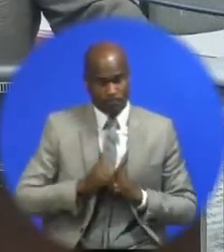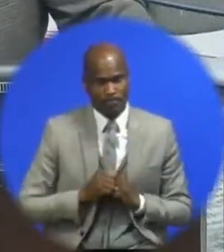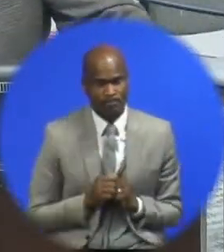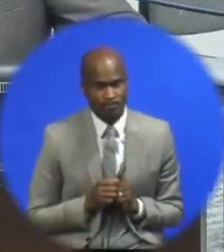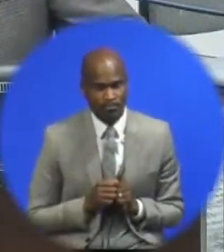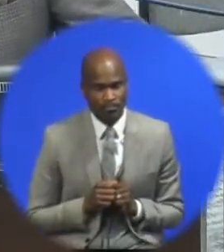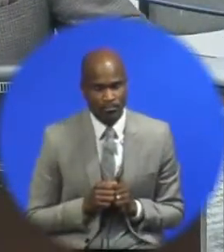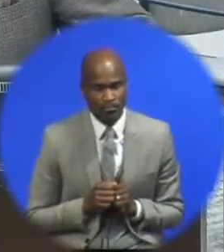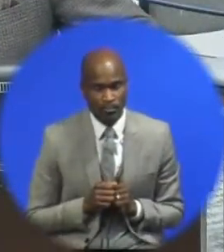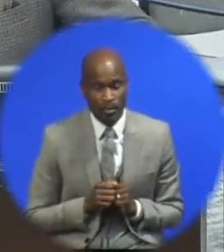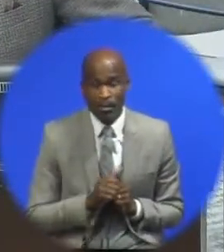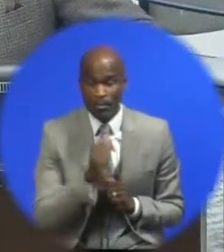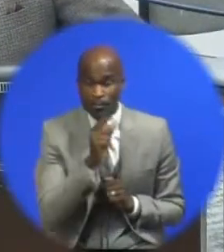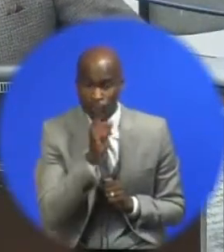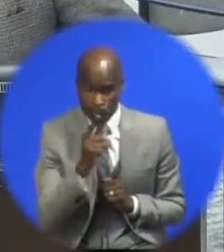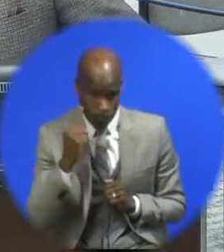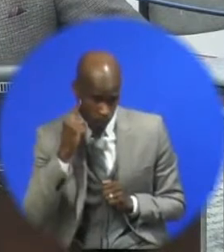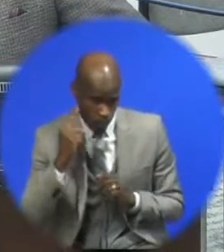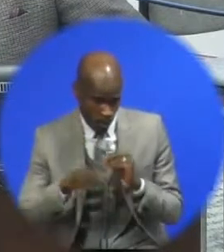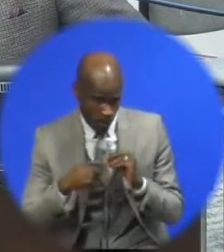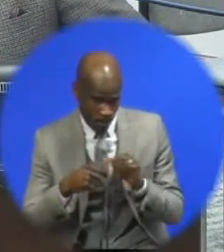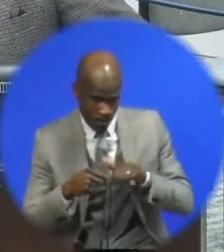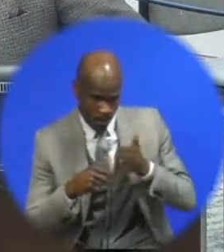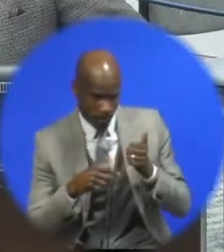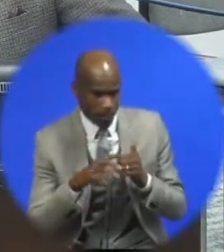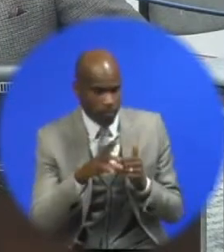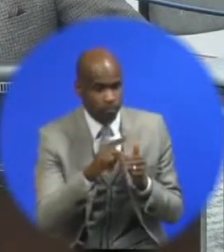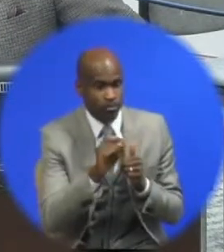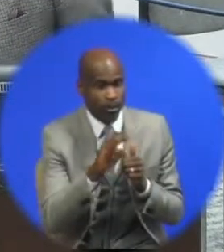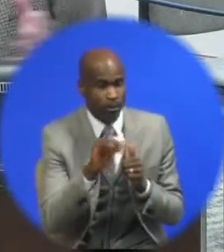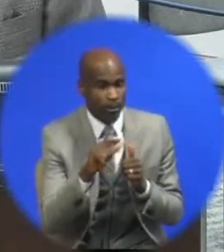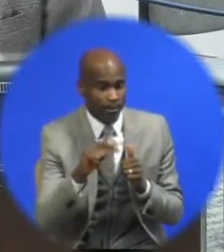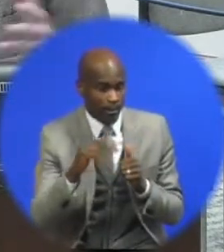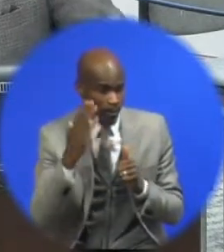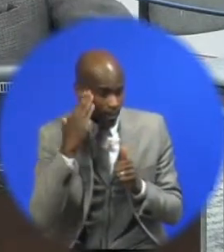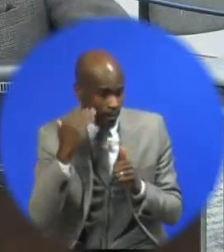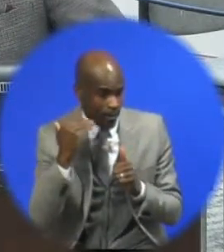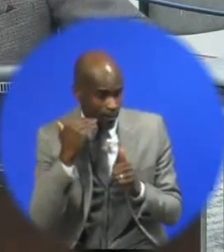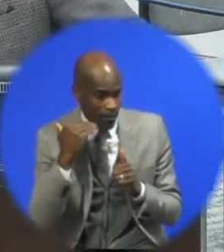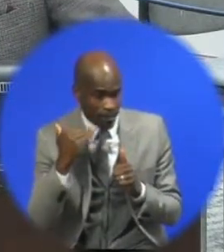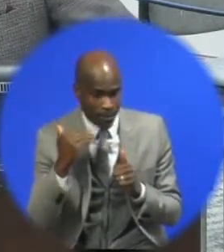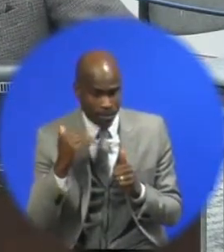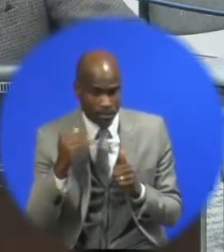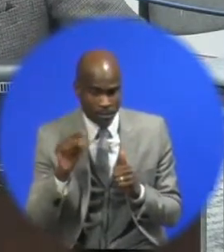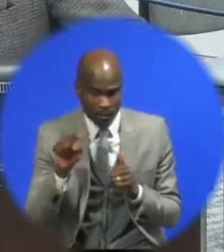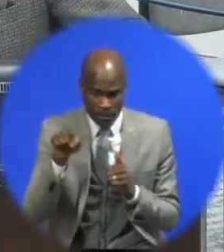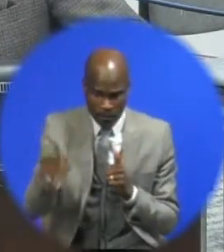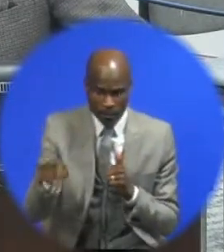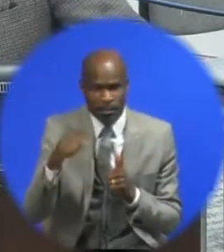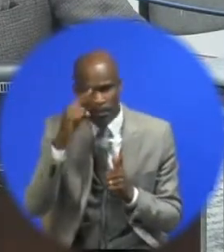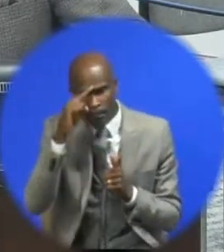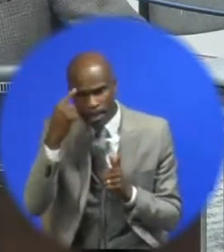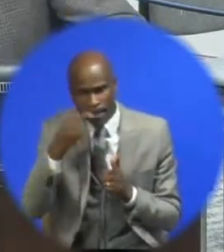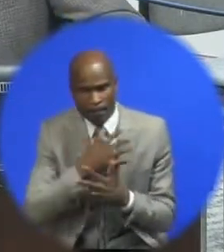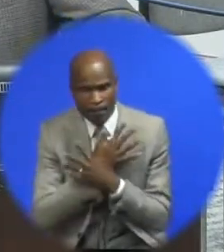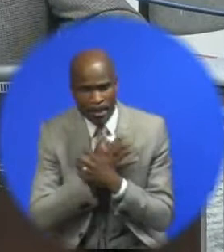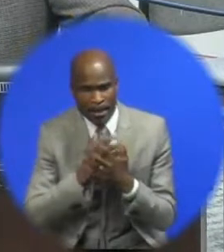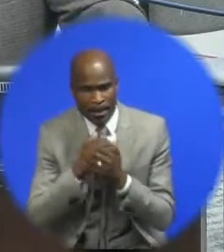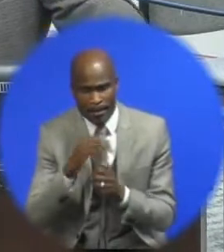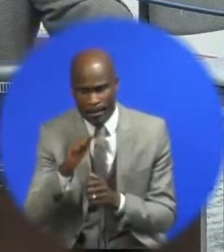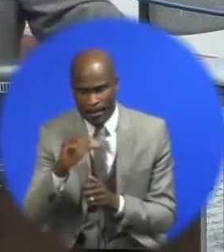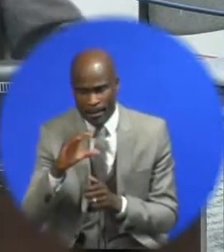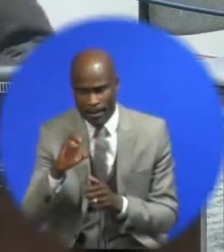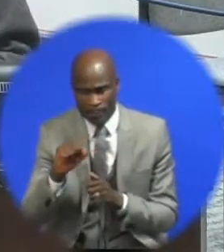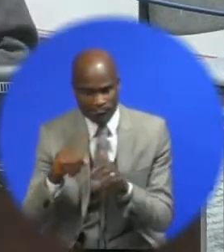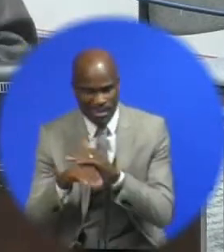be a new trailhead and access area at the Black Bear access area. You know, I imagine where the Black